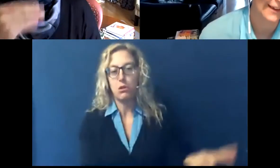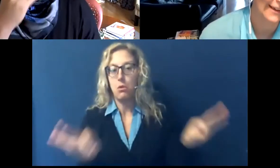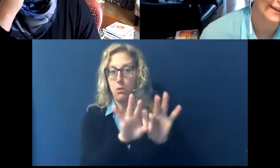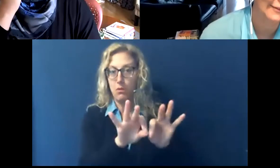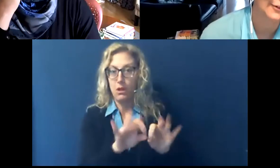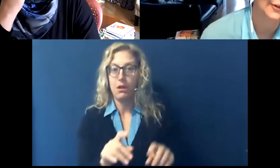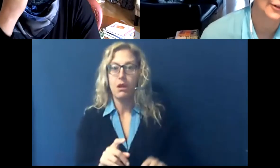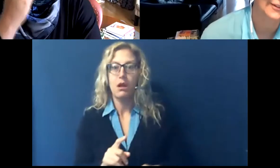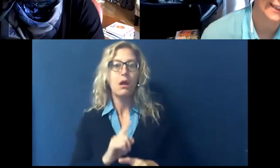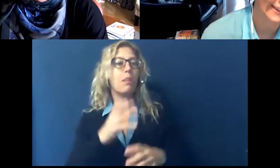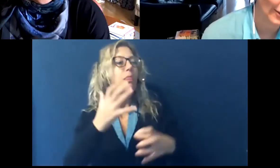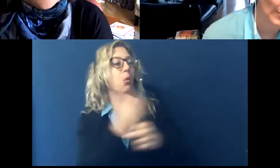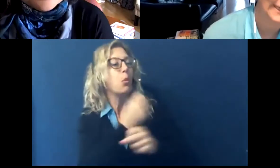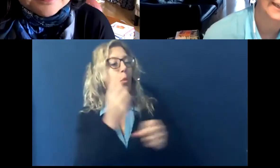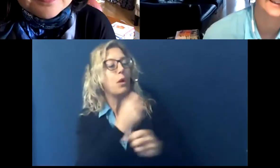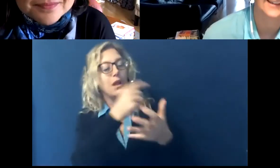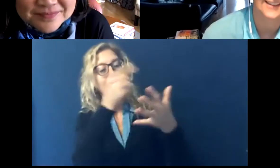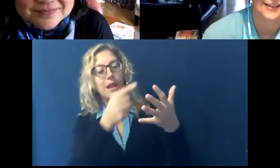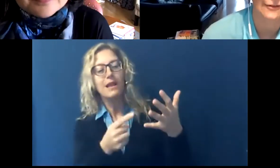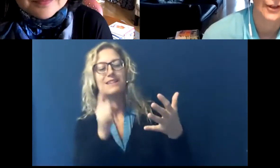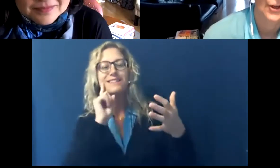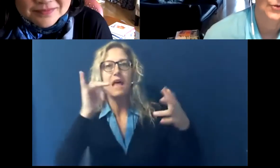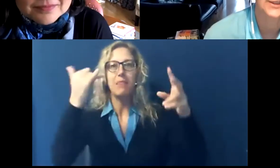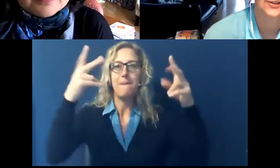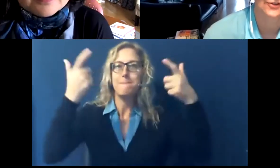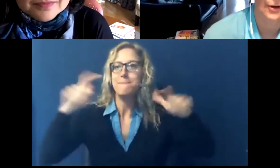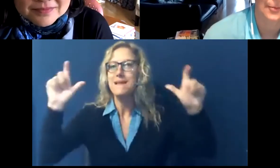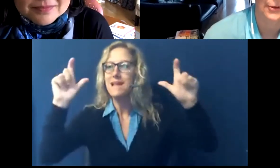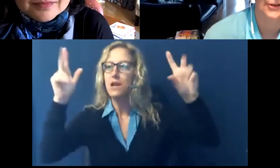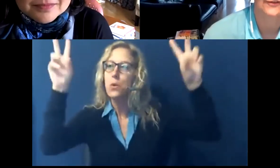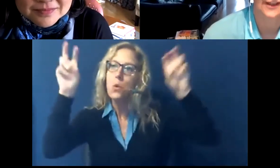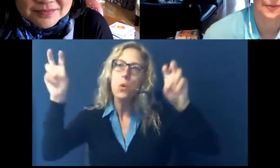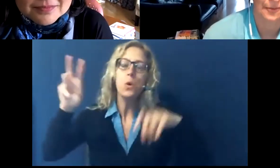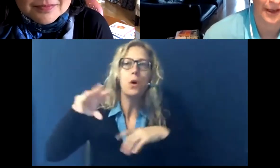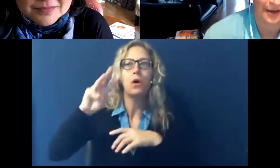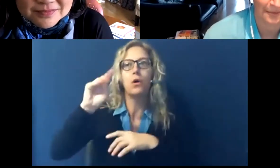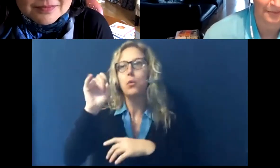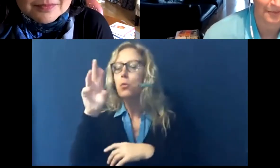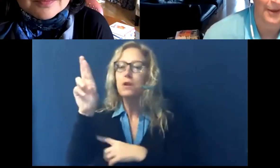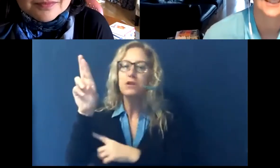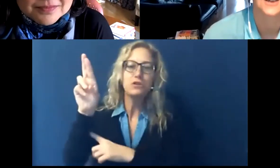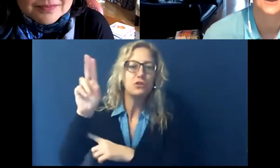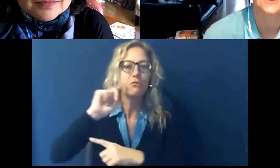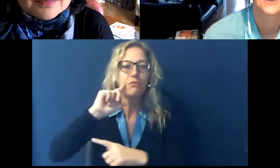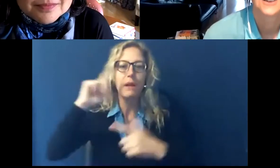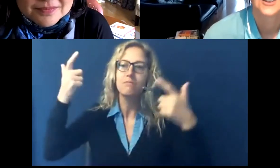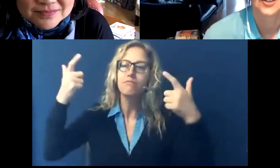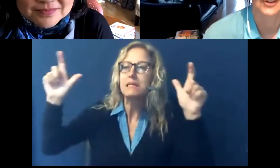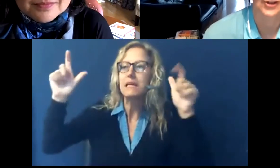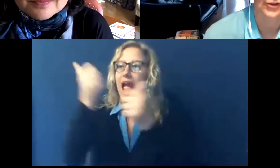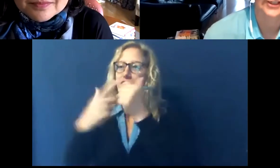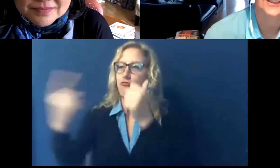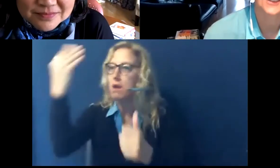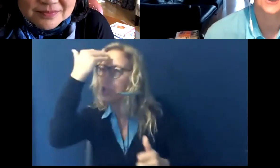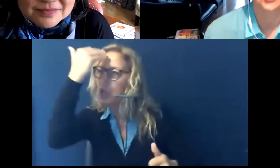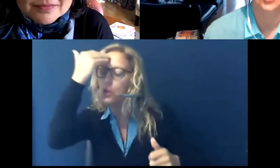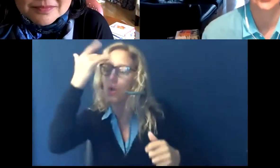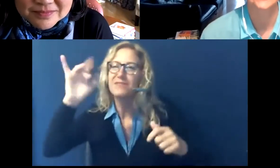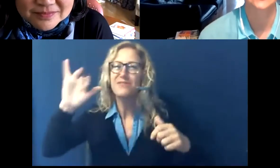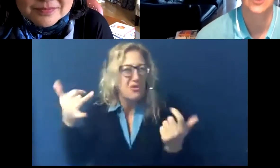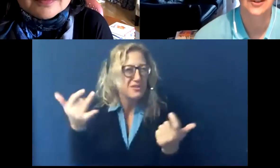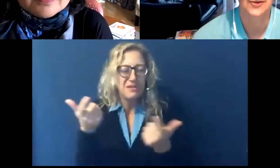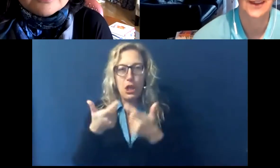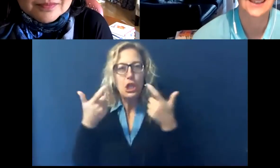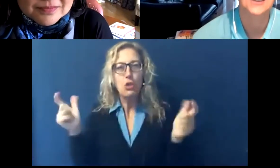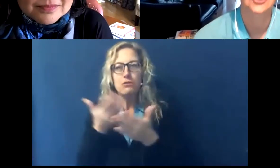you're thinking of are the great headlines of Windsor, Obergefell, Bostock, sort of a